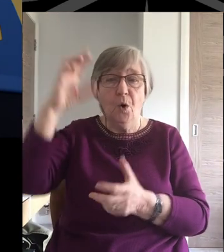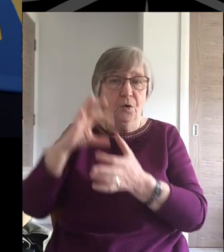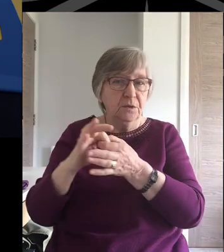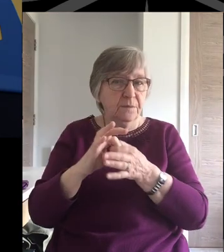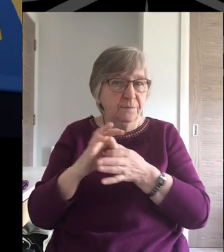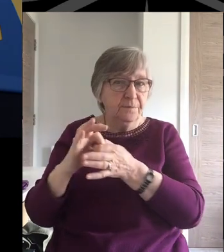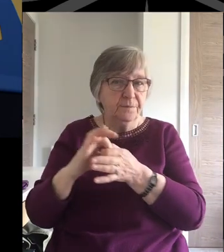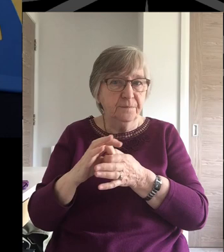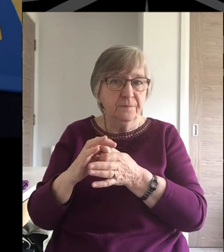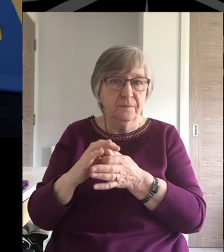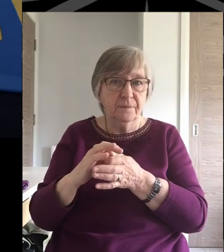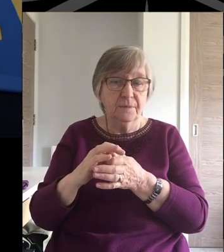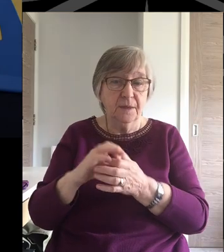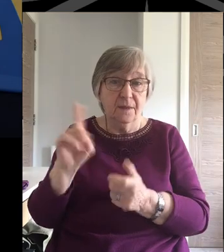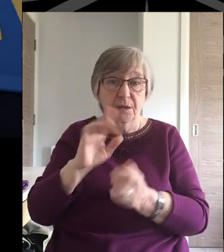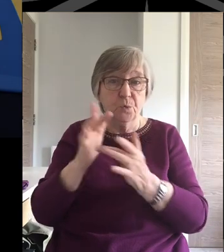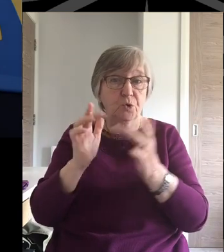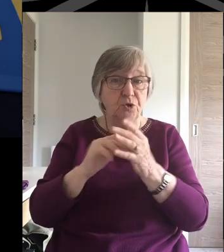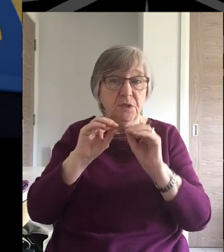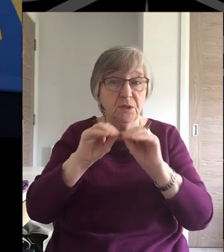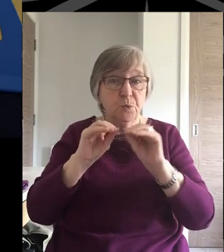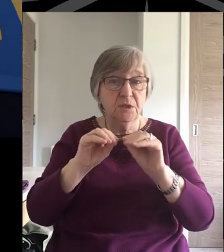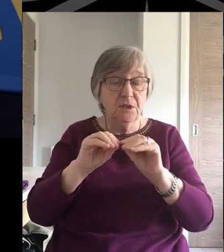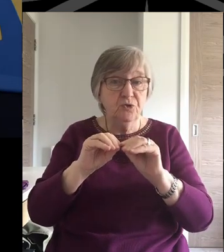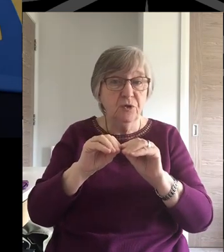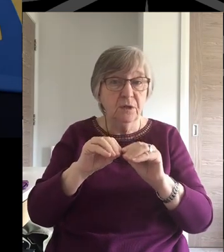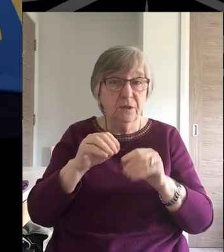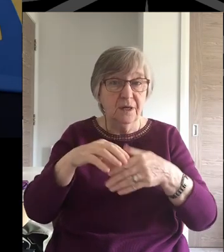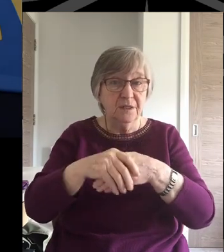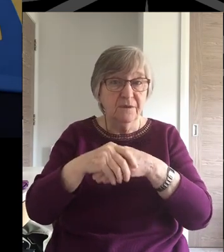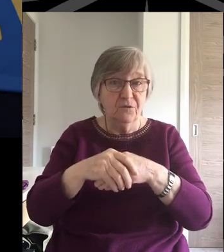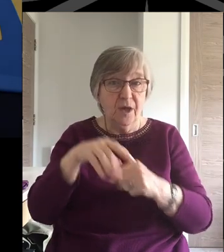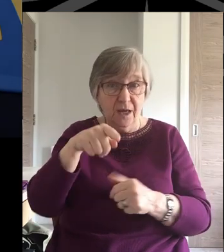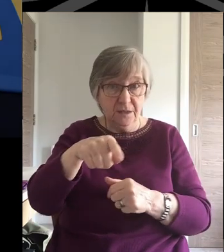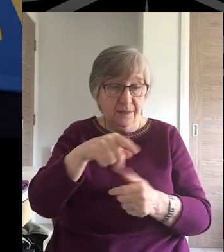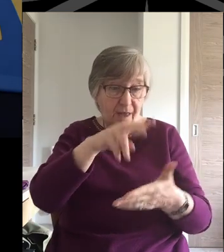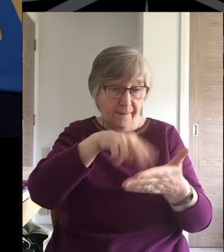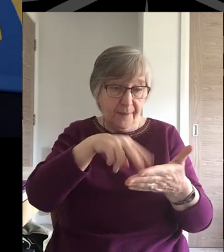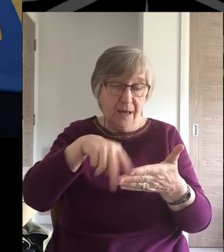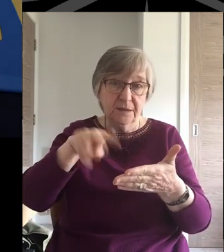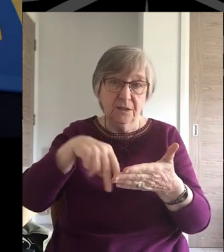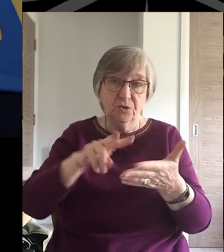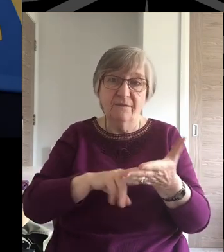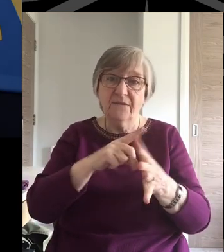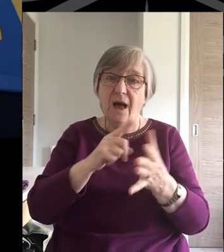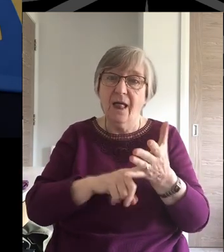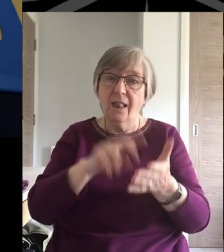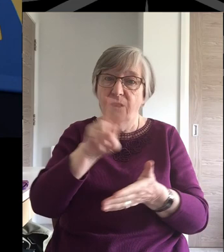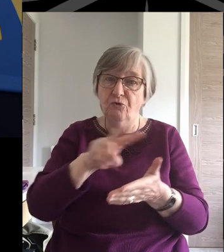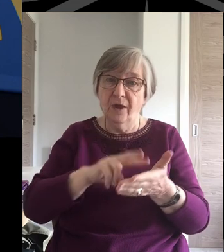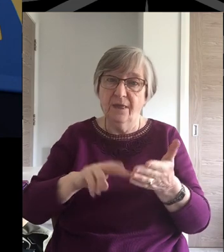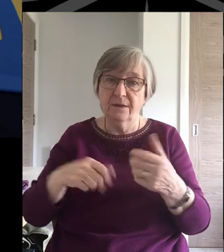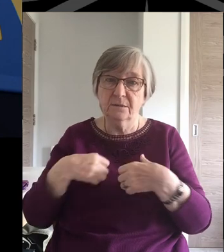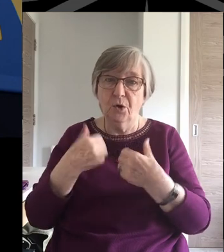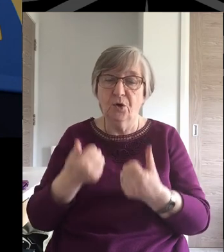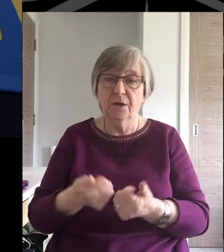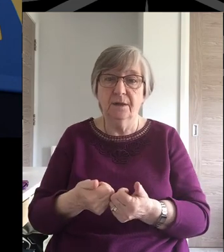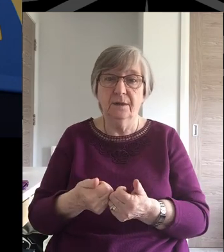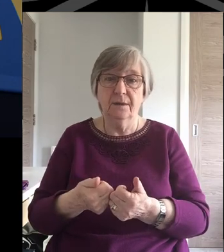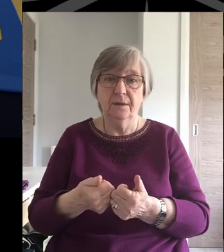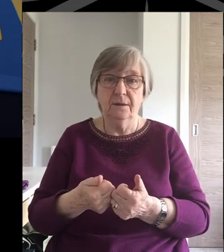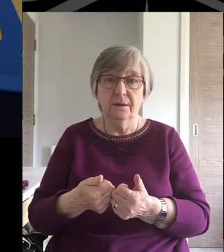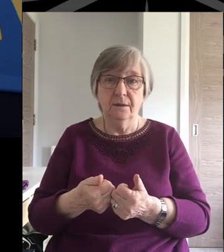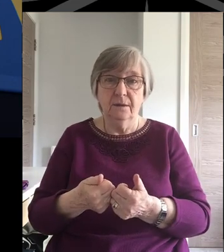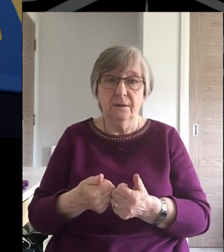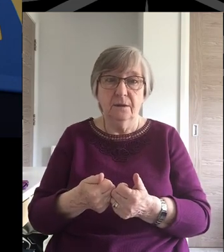Well, that's what Jesus was teaching his disciples in that passage in John chapter 14 that Valerie read. He